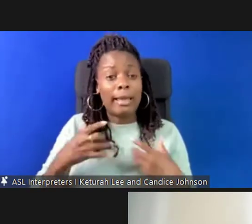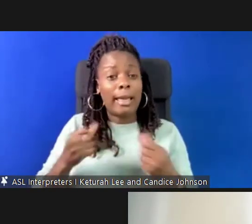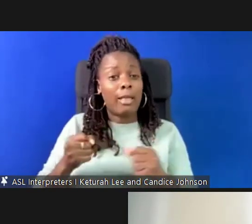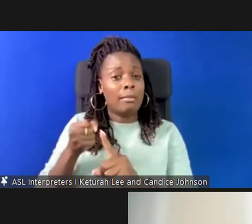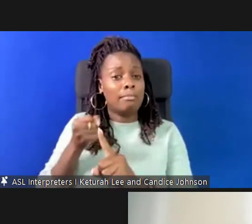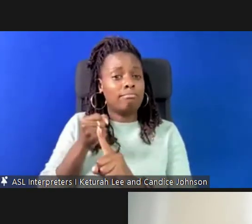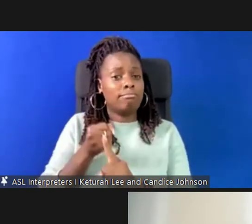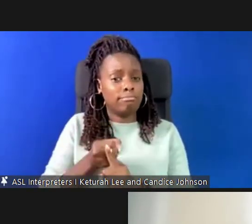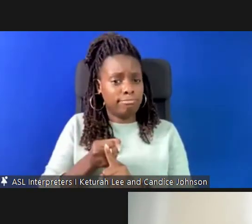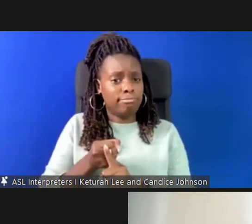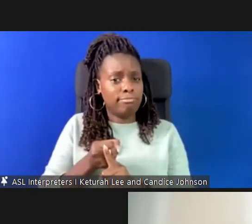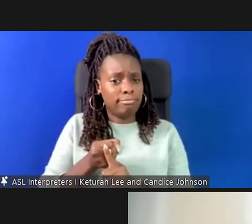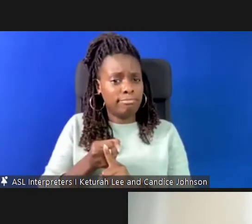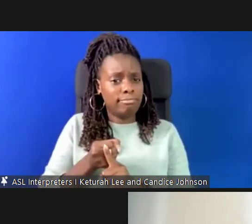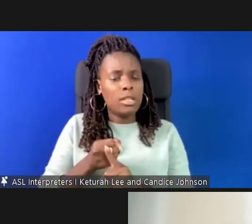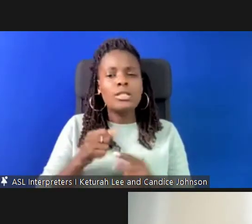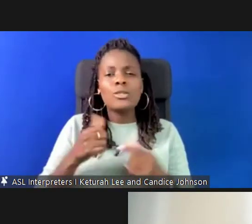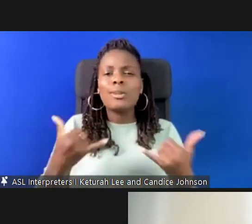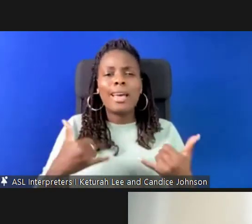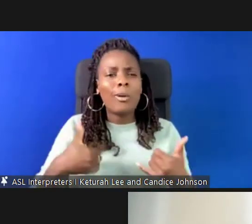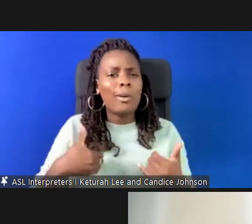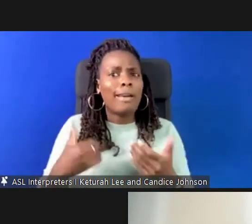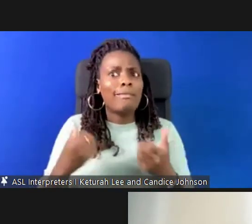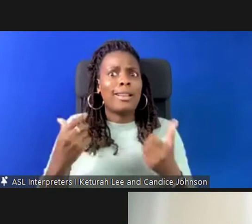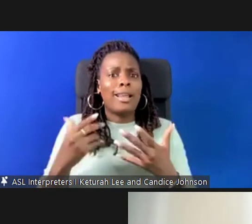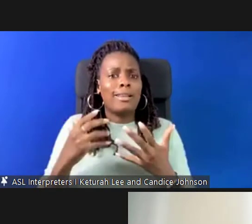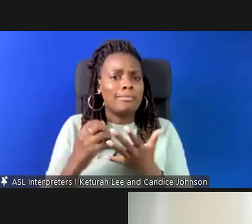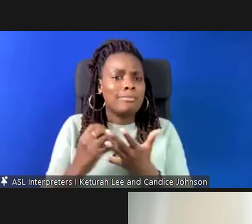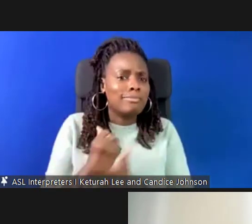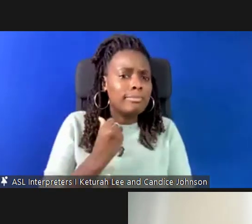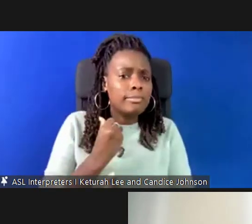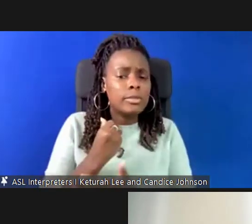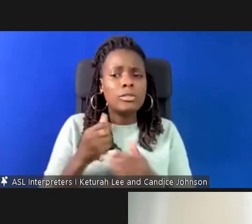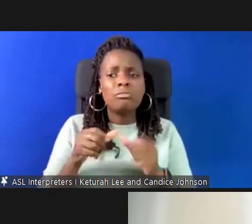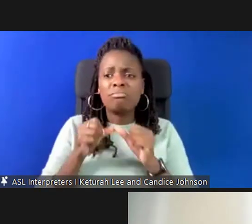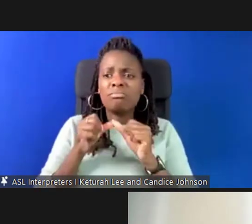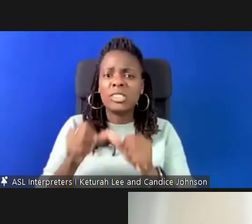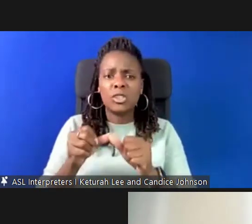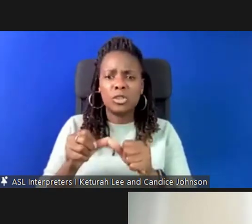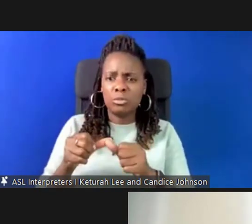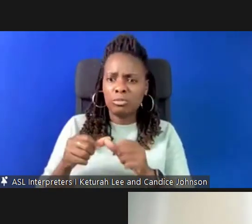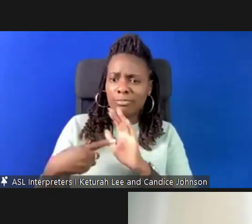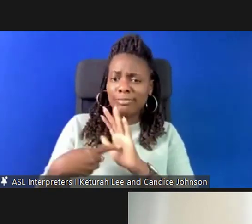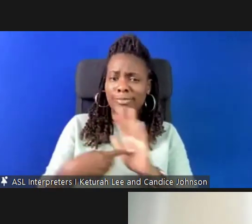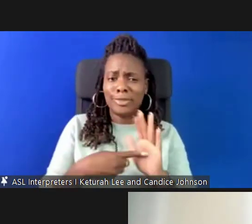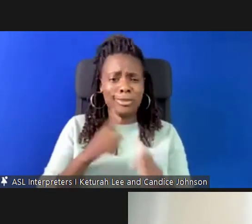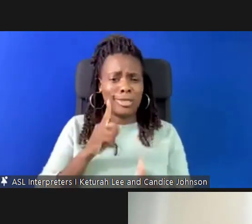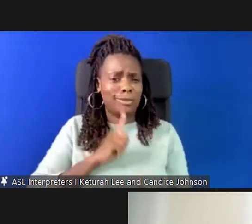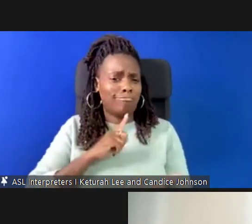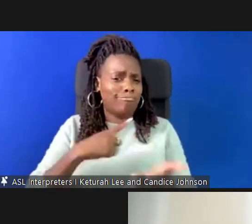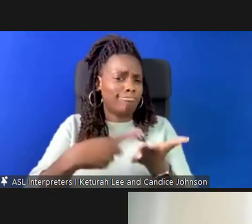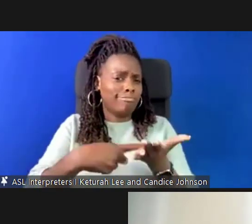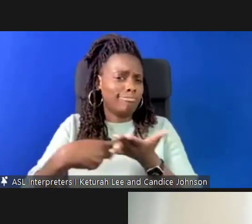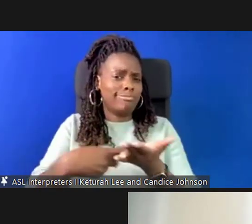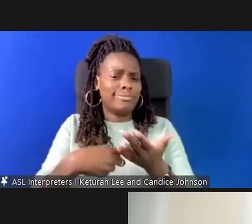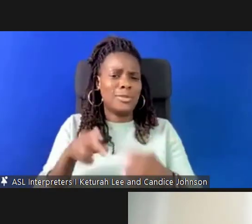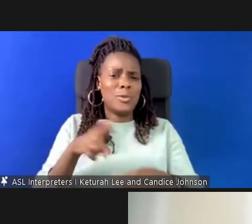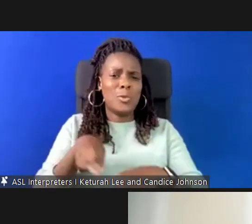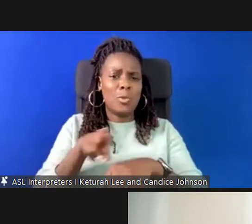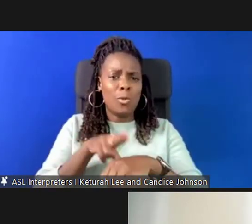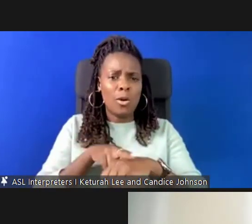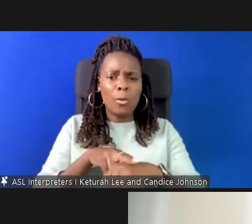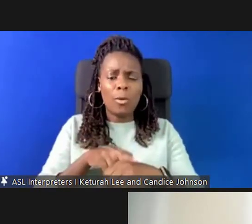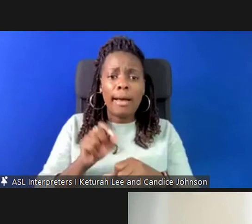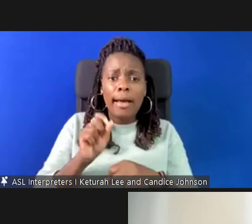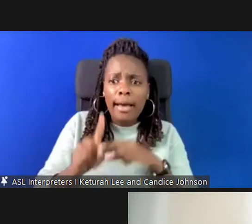lot of opportunity here to continue to normalize these discussions around loneliness, to ask people, how often do you feel lonely? Or